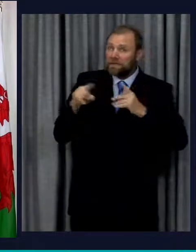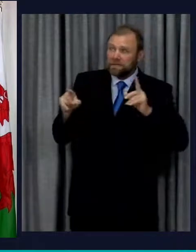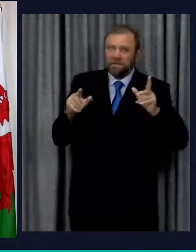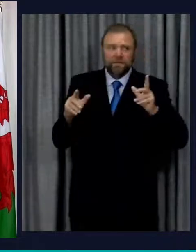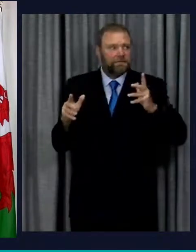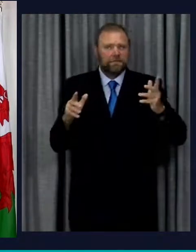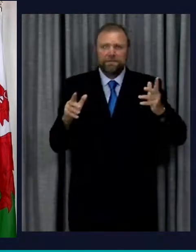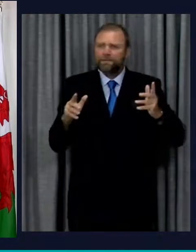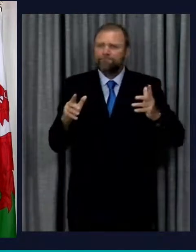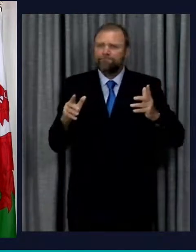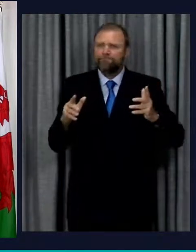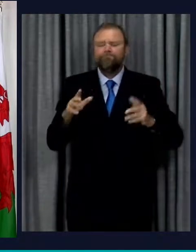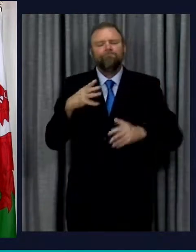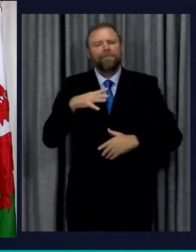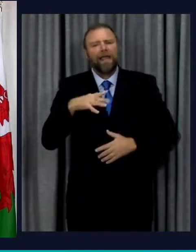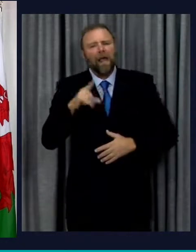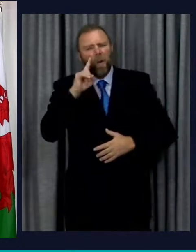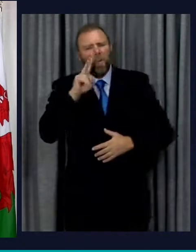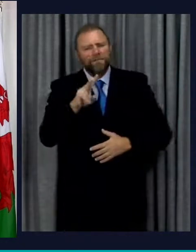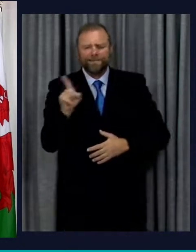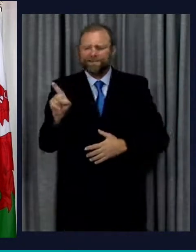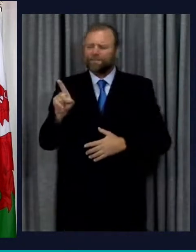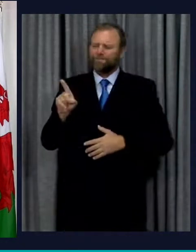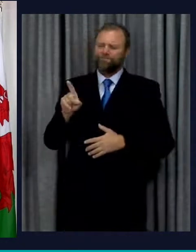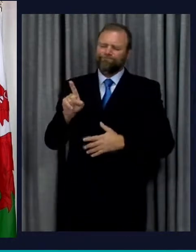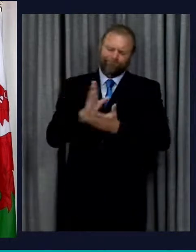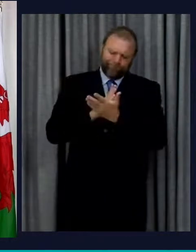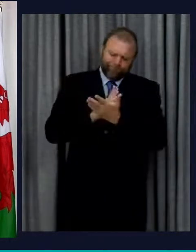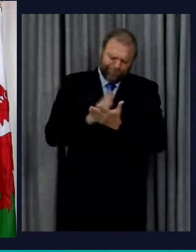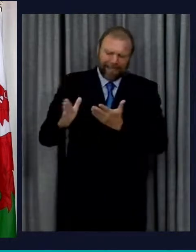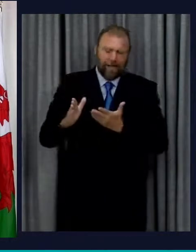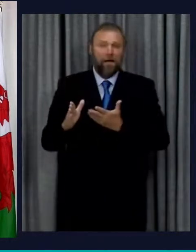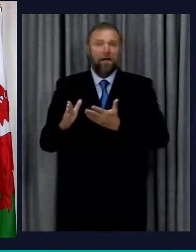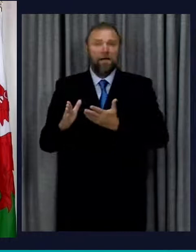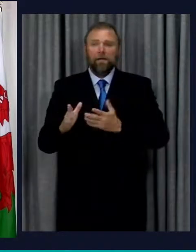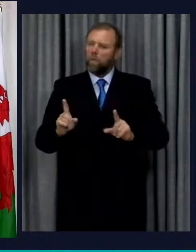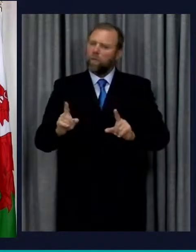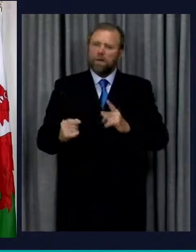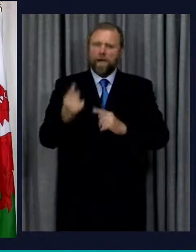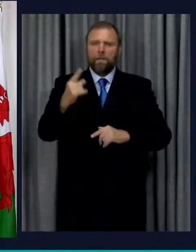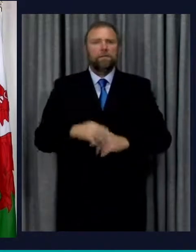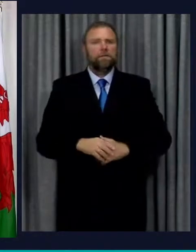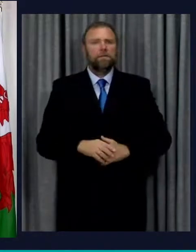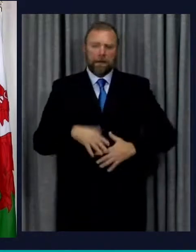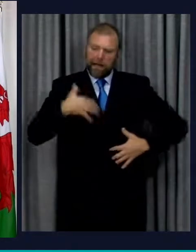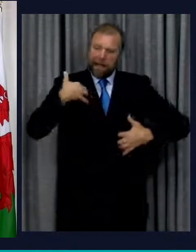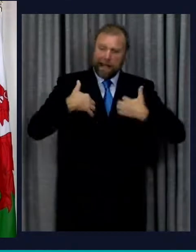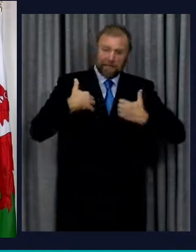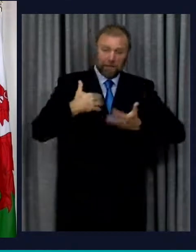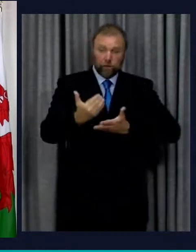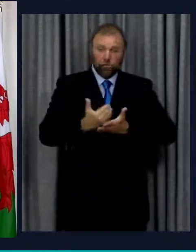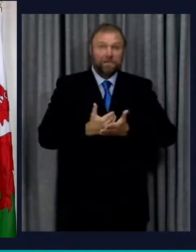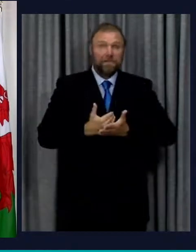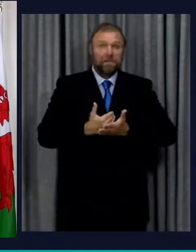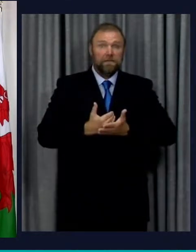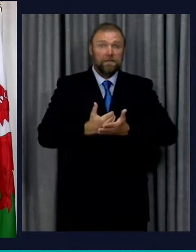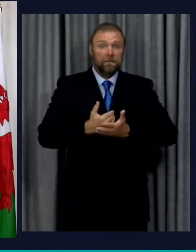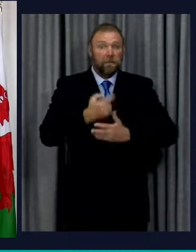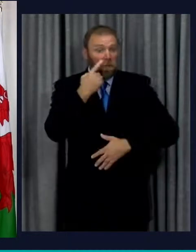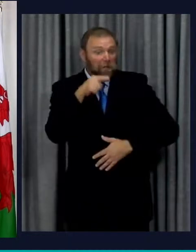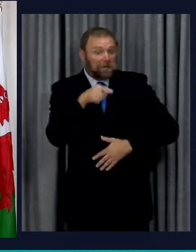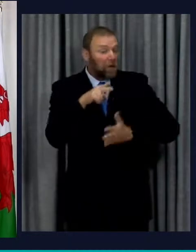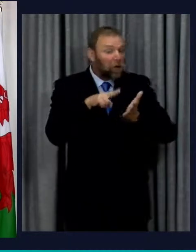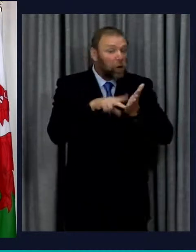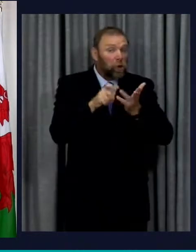I want to see is the UK government being really clear about what's going to happen. From an energy security point of view, we know we'll see nuclear power fall off in a